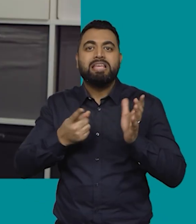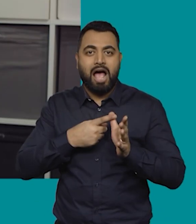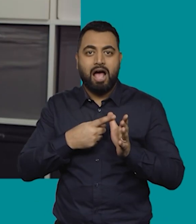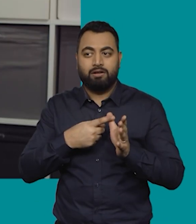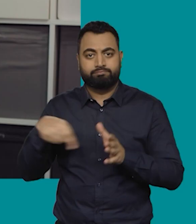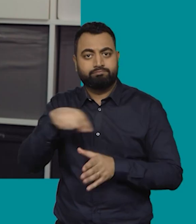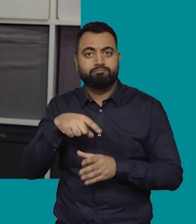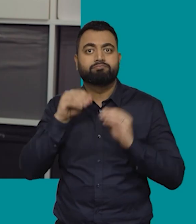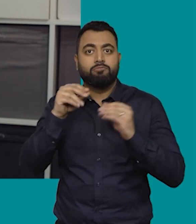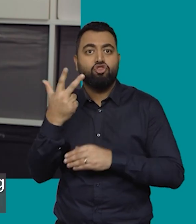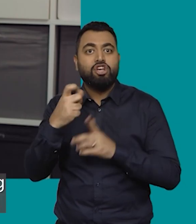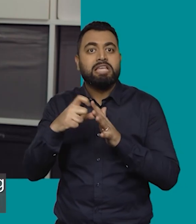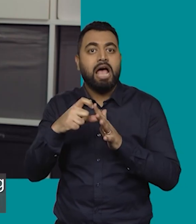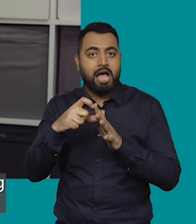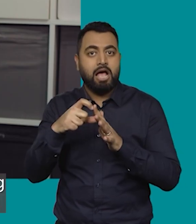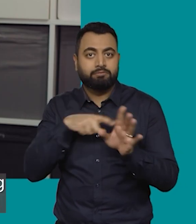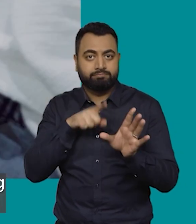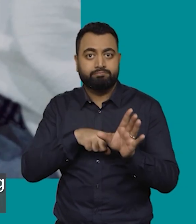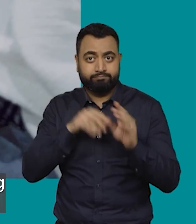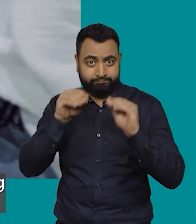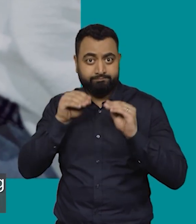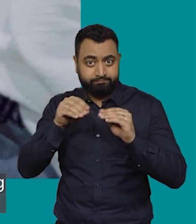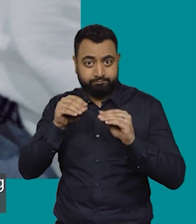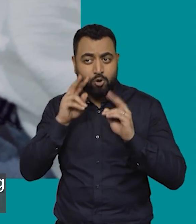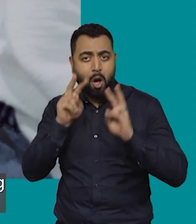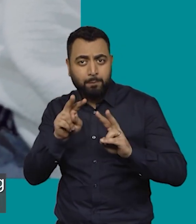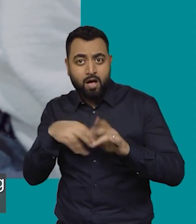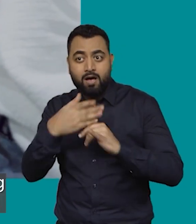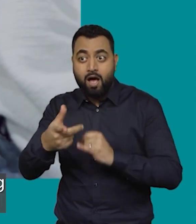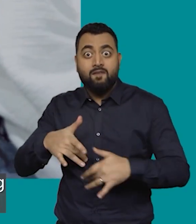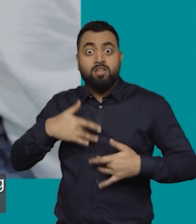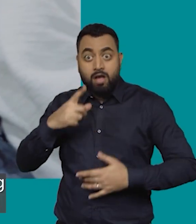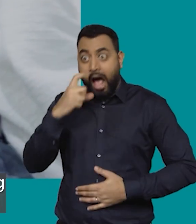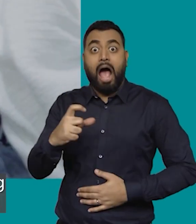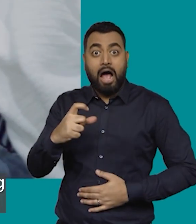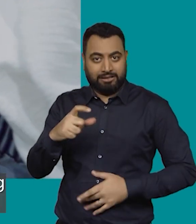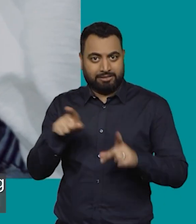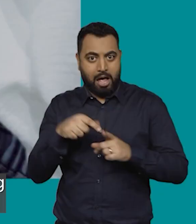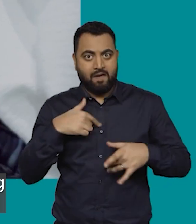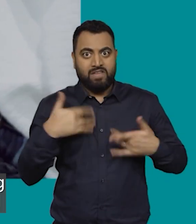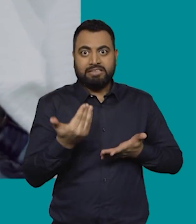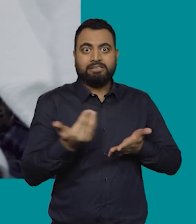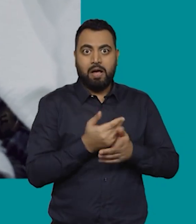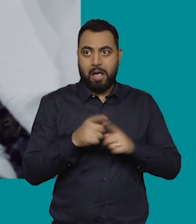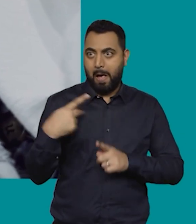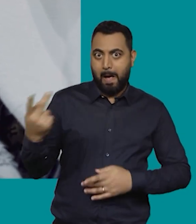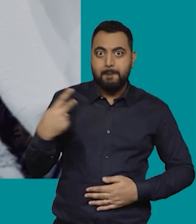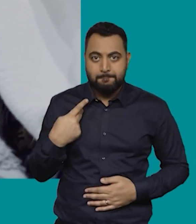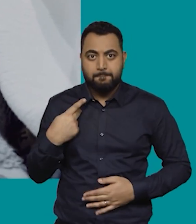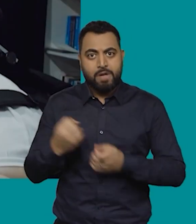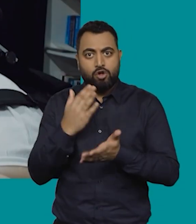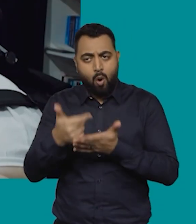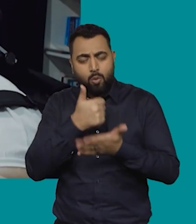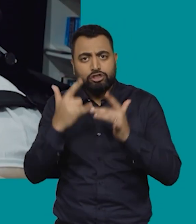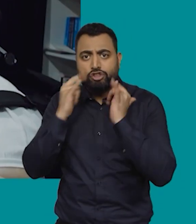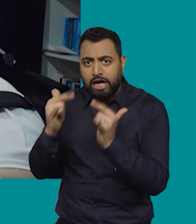3 intense training days along with continued shadowing for as long as they need until I feel safe